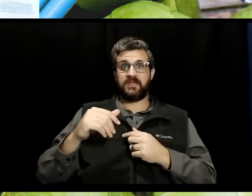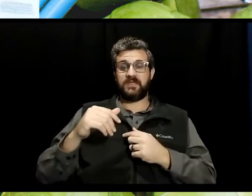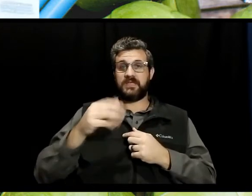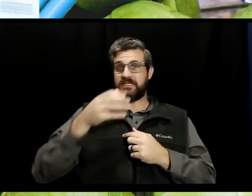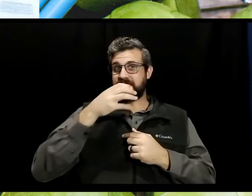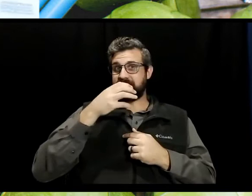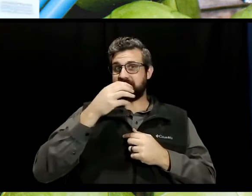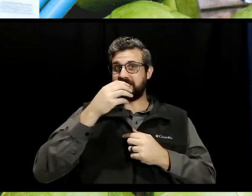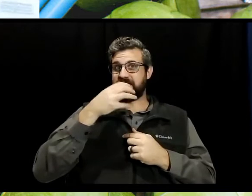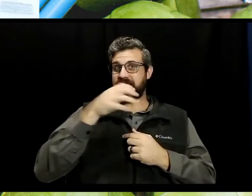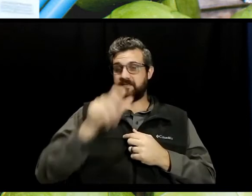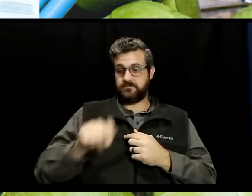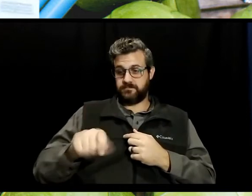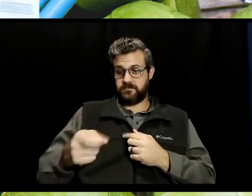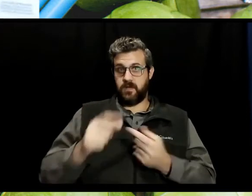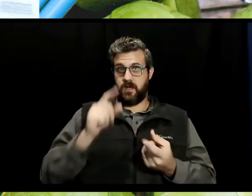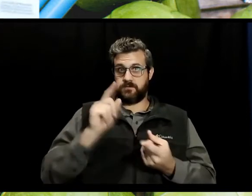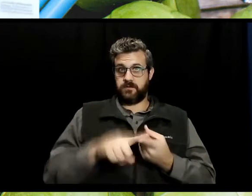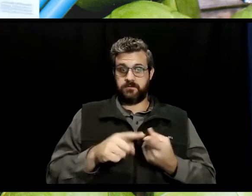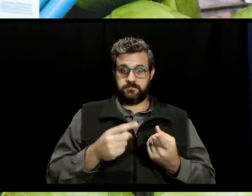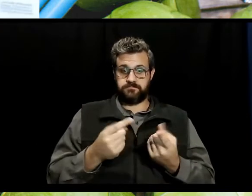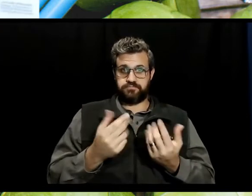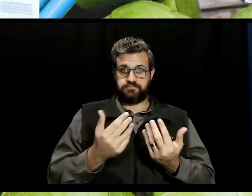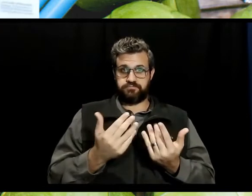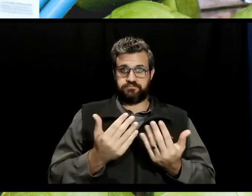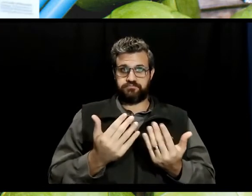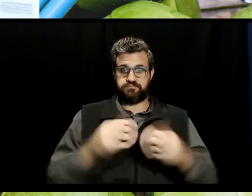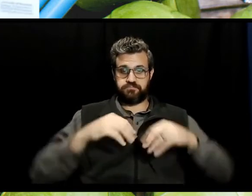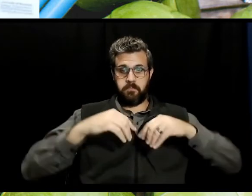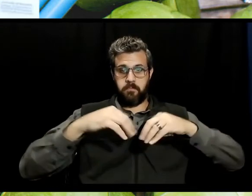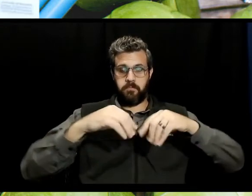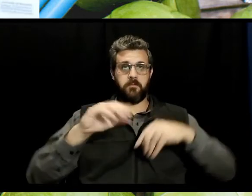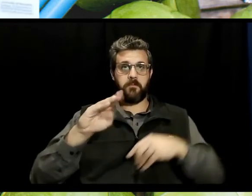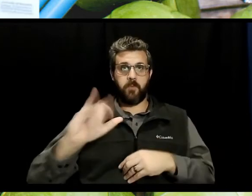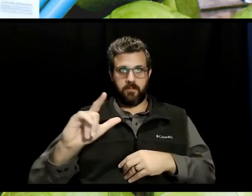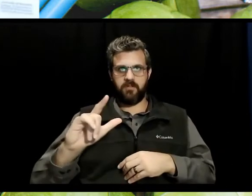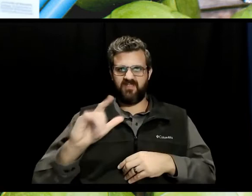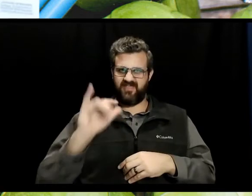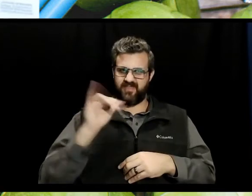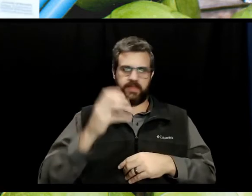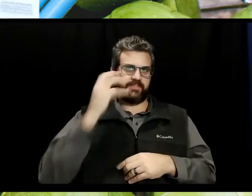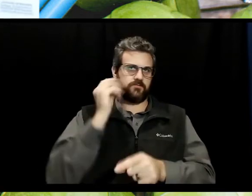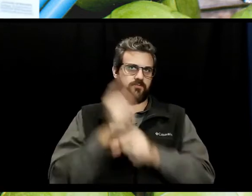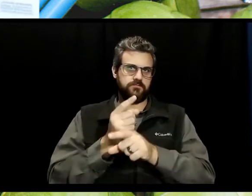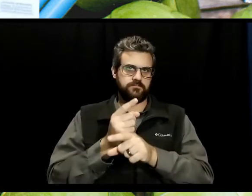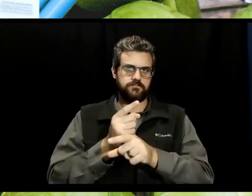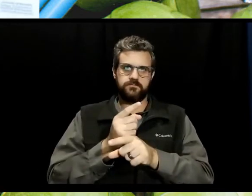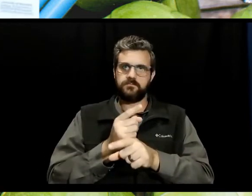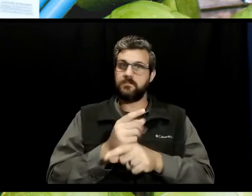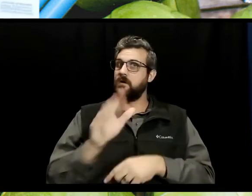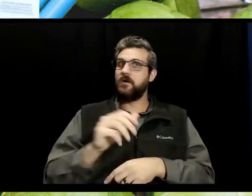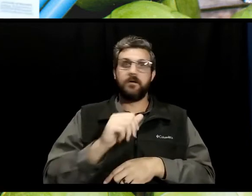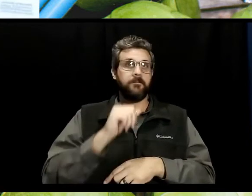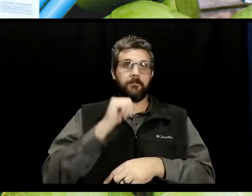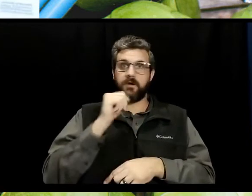I start seeing it boiling, that's whenever I really see it thickening. And it is, but you don't want to get it too